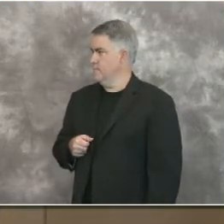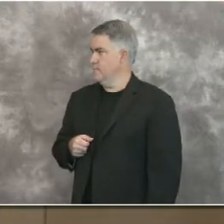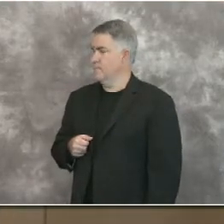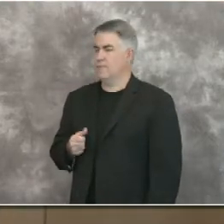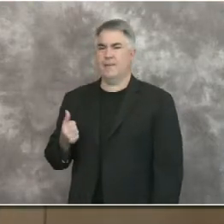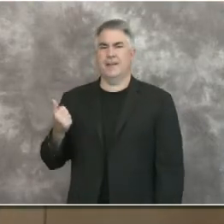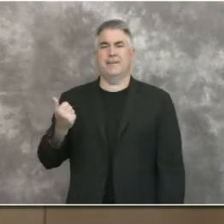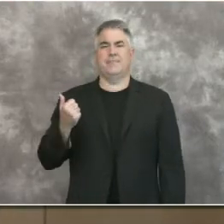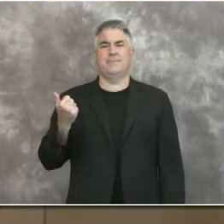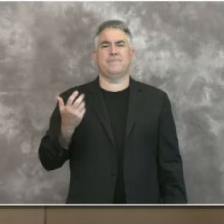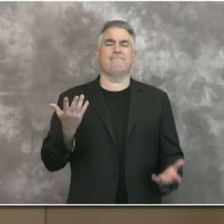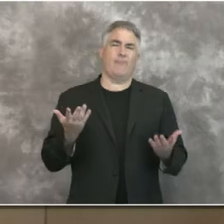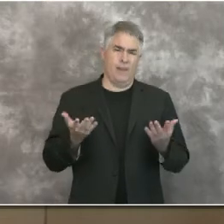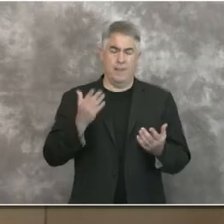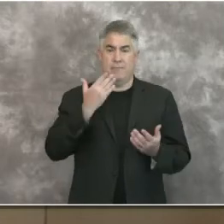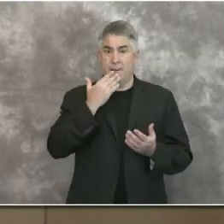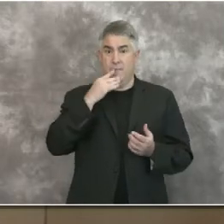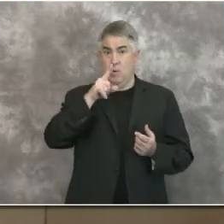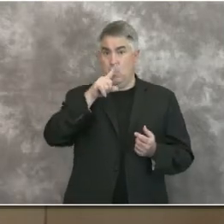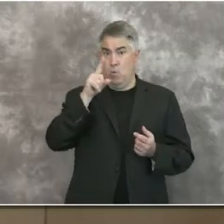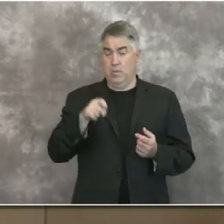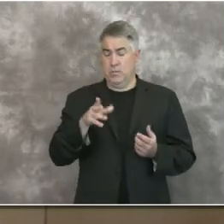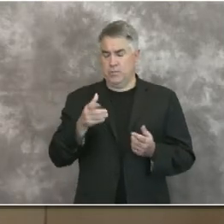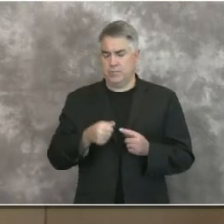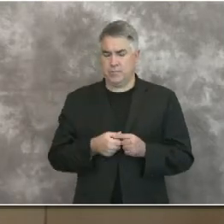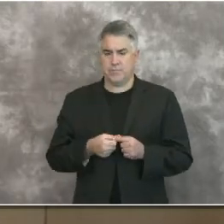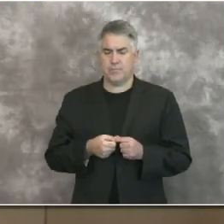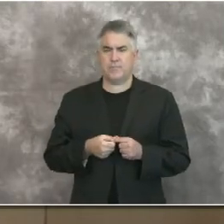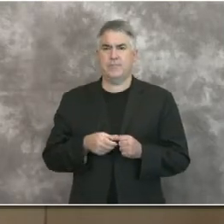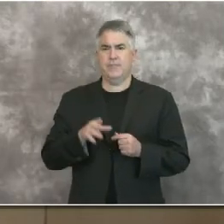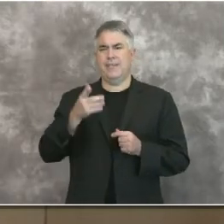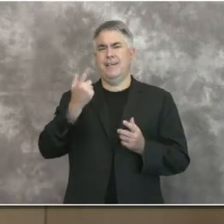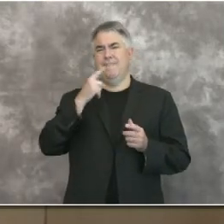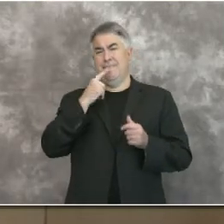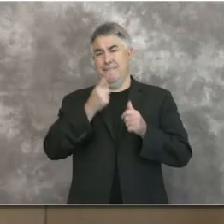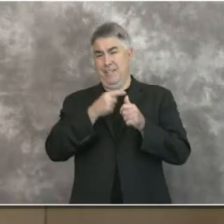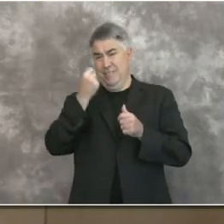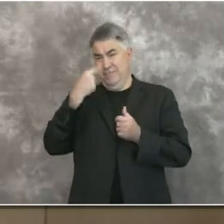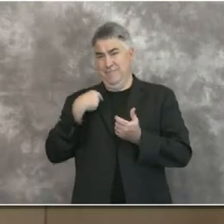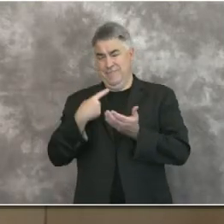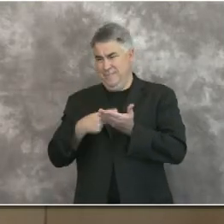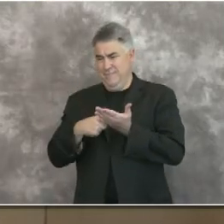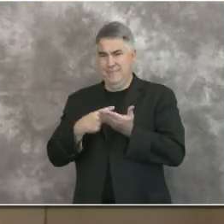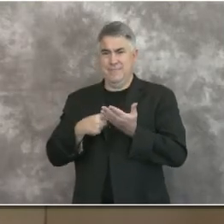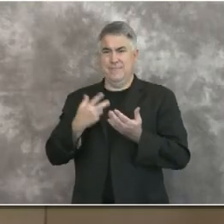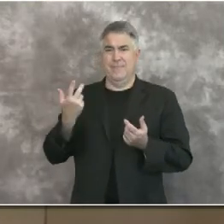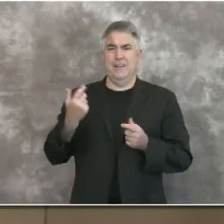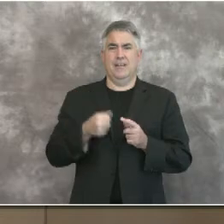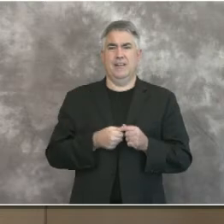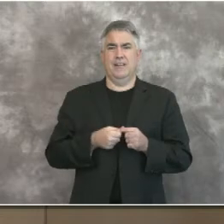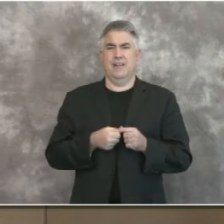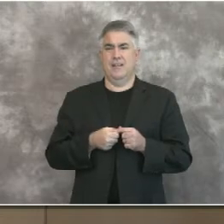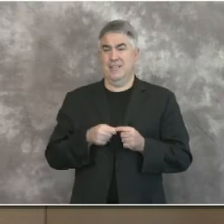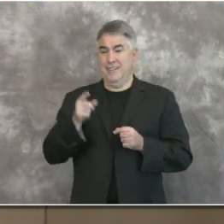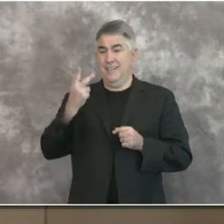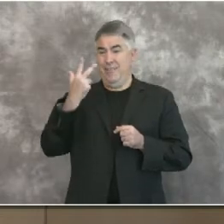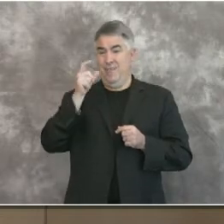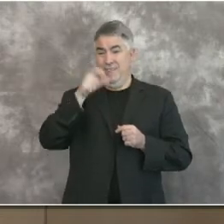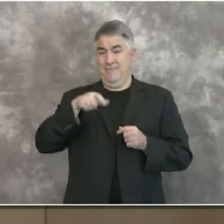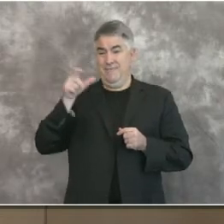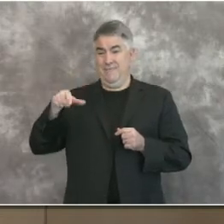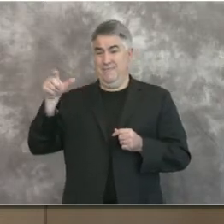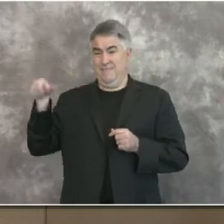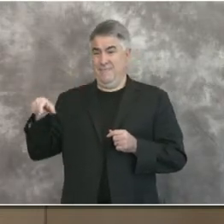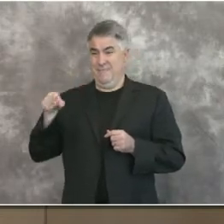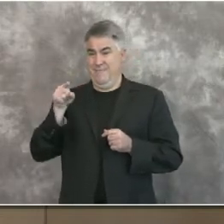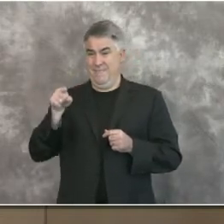Well, thank you again for your question. So the first criteria, the first trigger, one of those three.